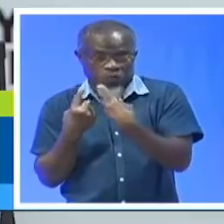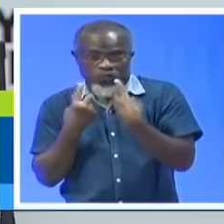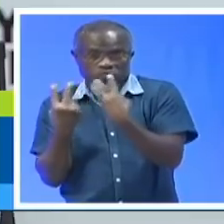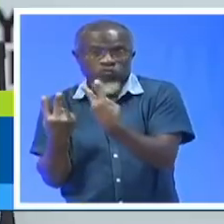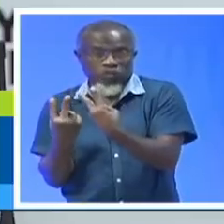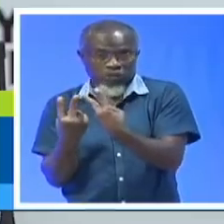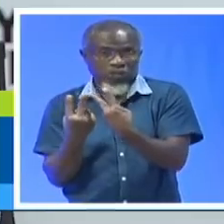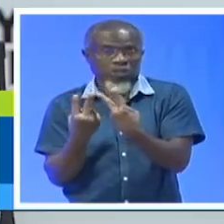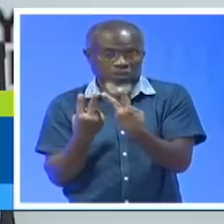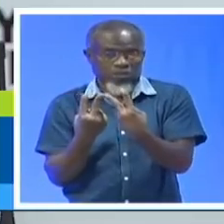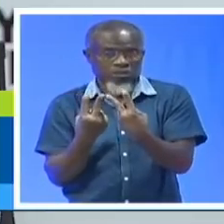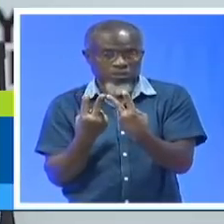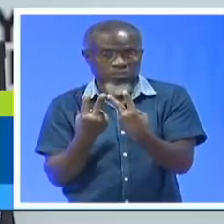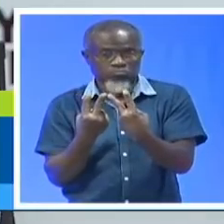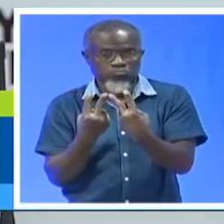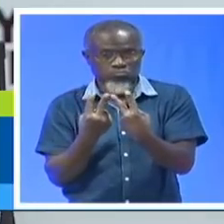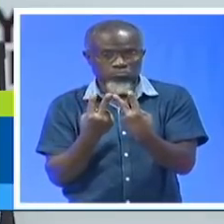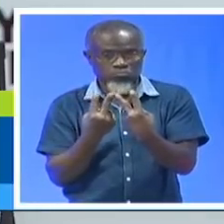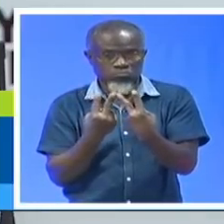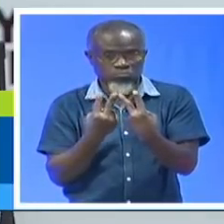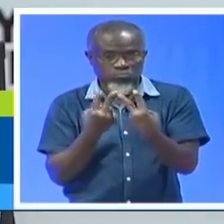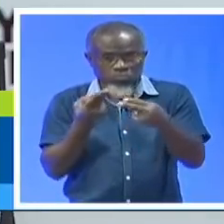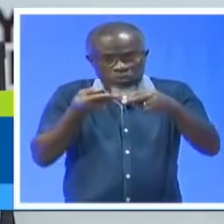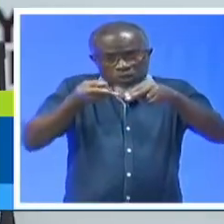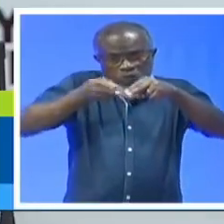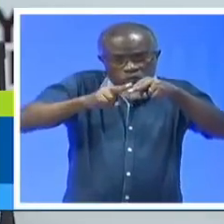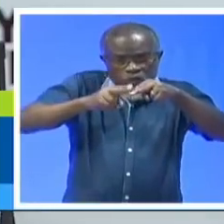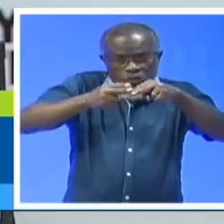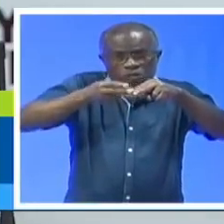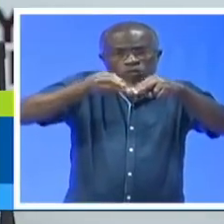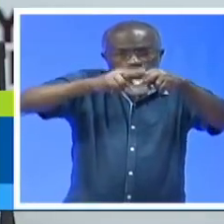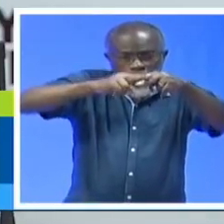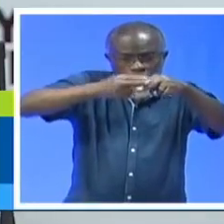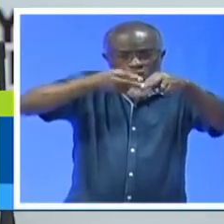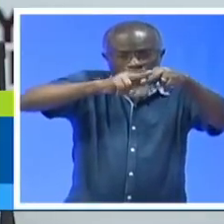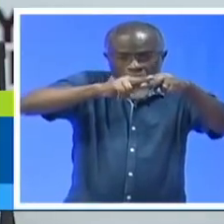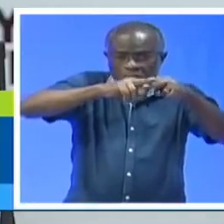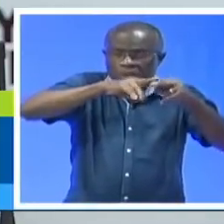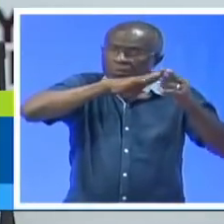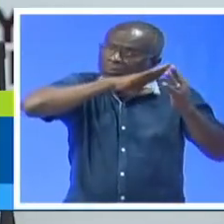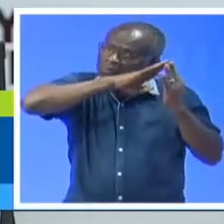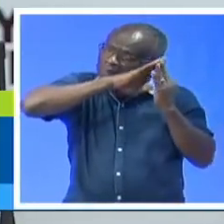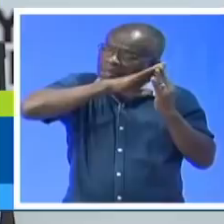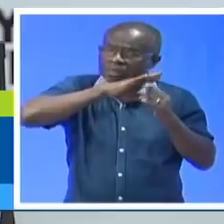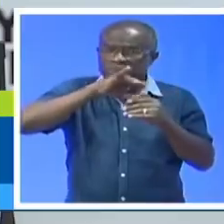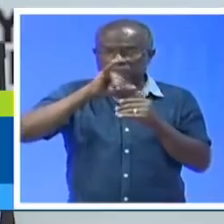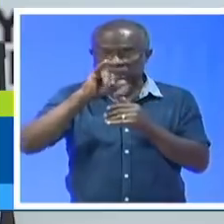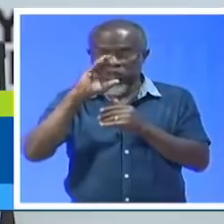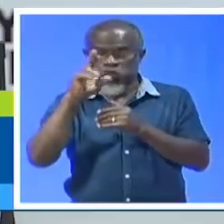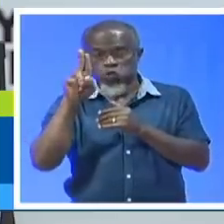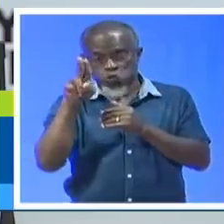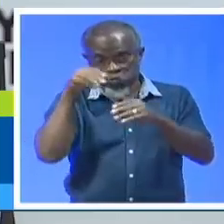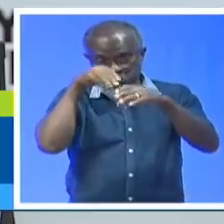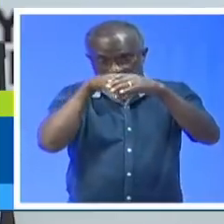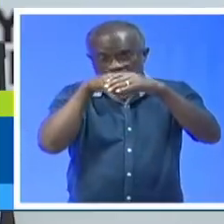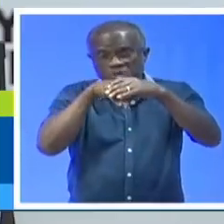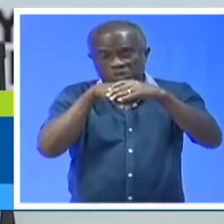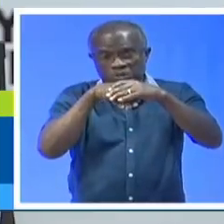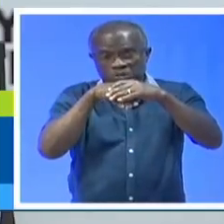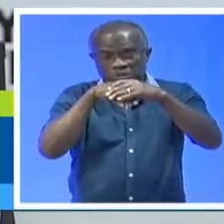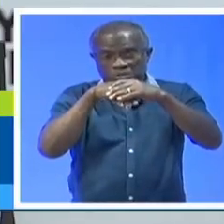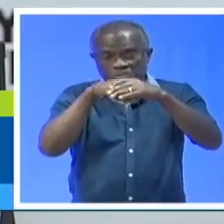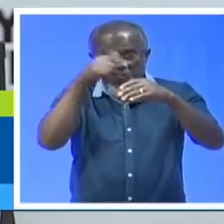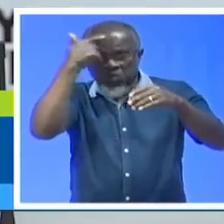Saturday, and into Sunday, increasing our ICU capacity because we got 13 more new vents